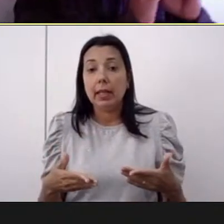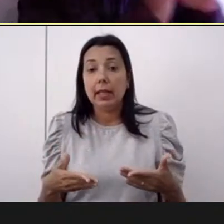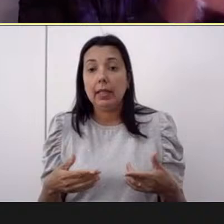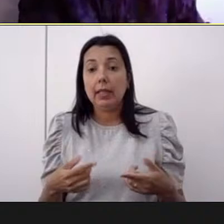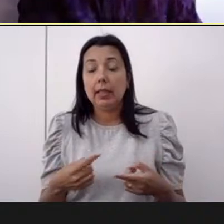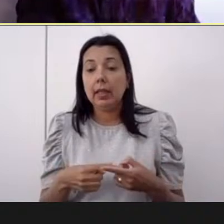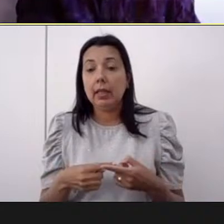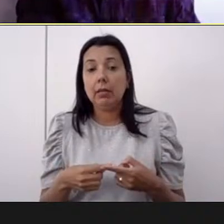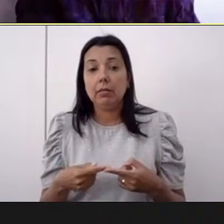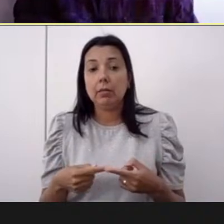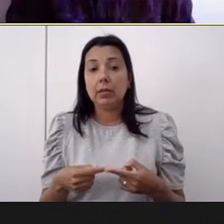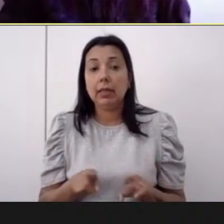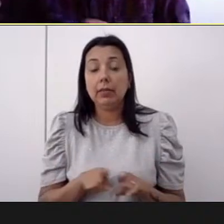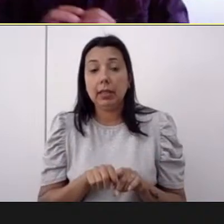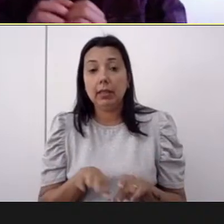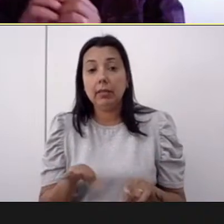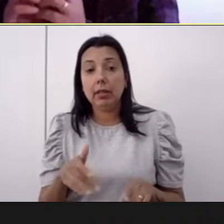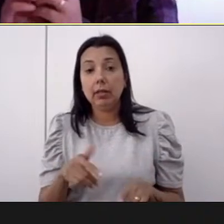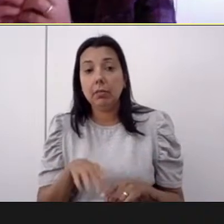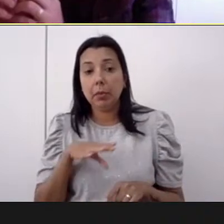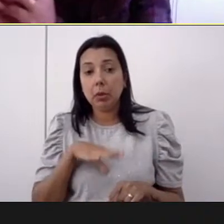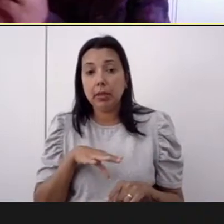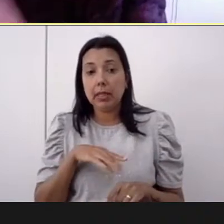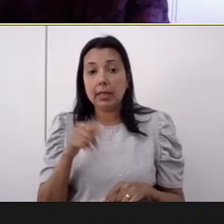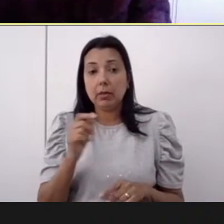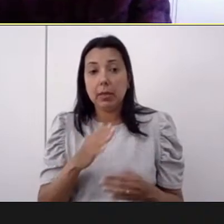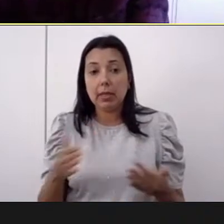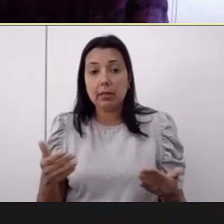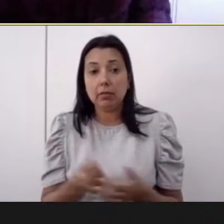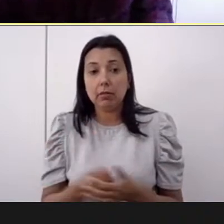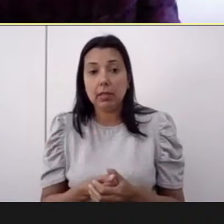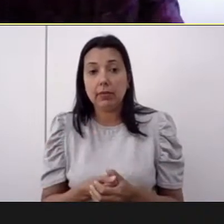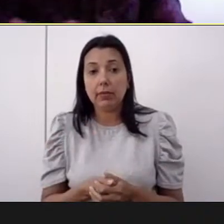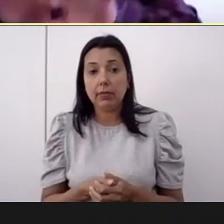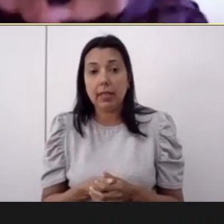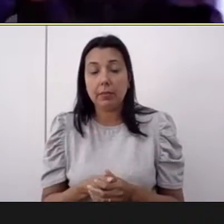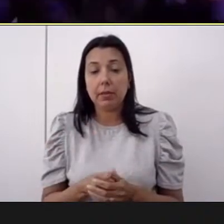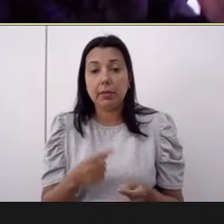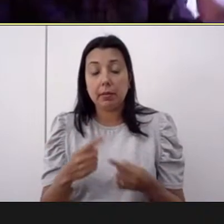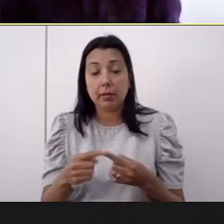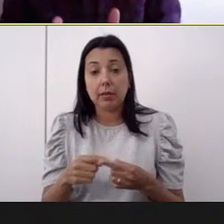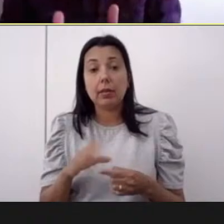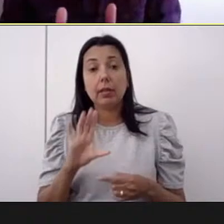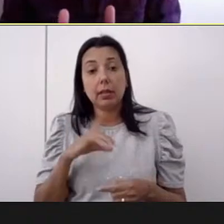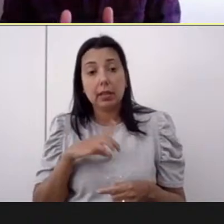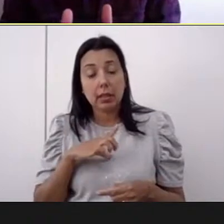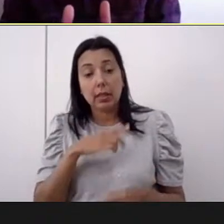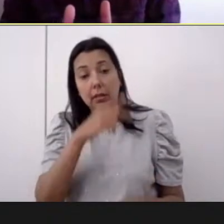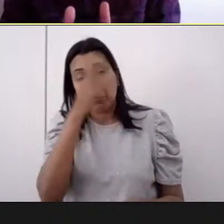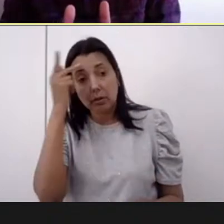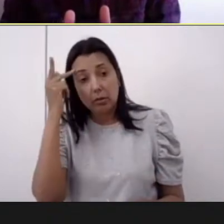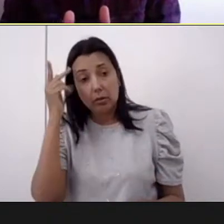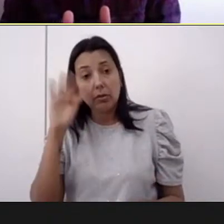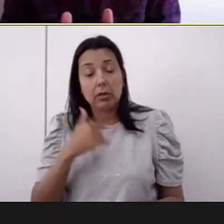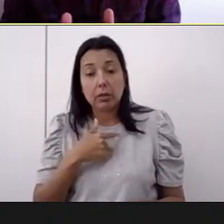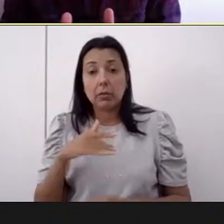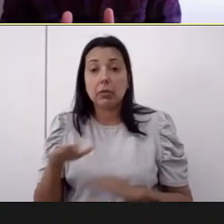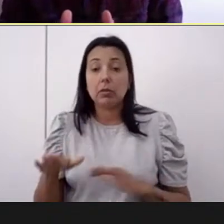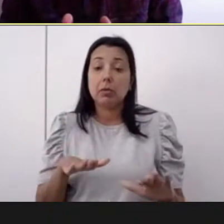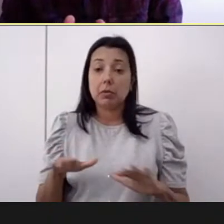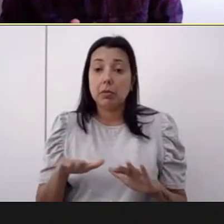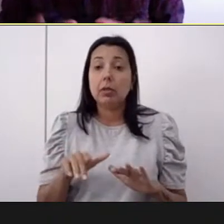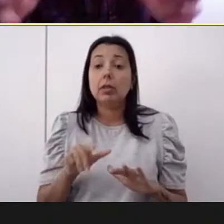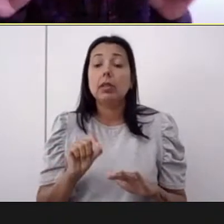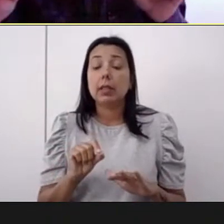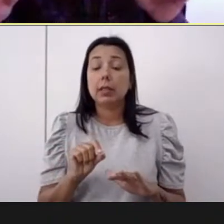have leaders, we have specific figures, movements that operate in the domestic